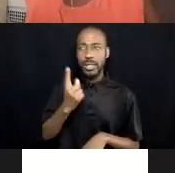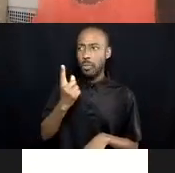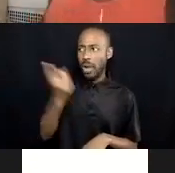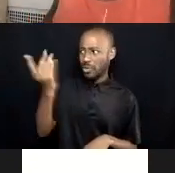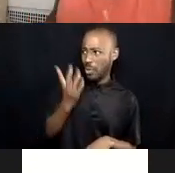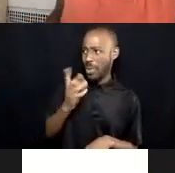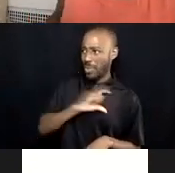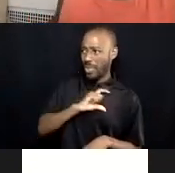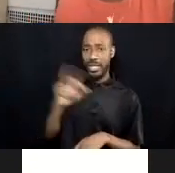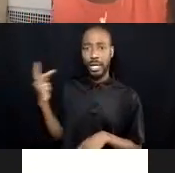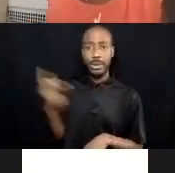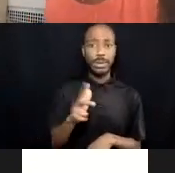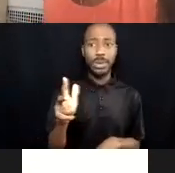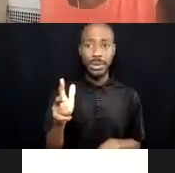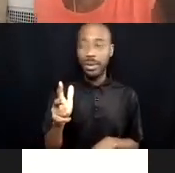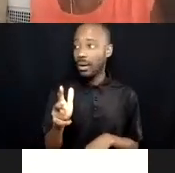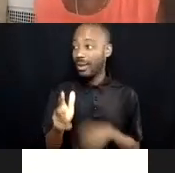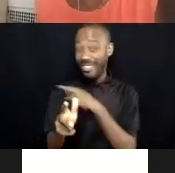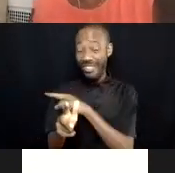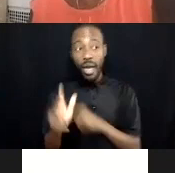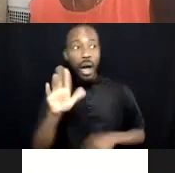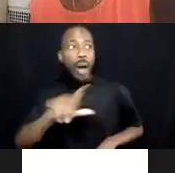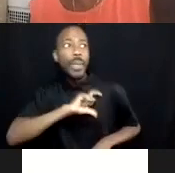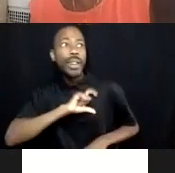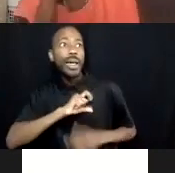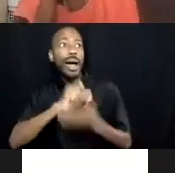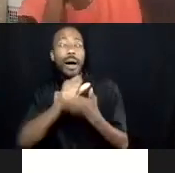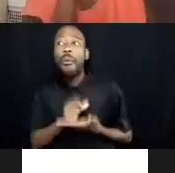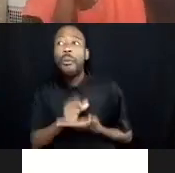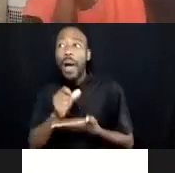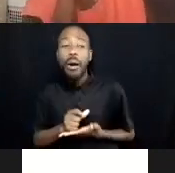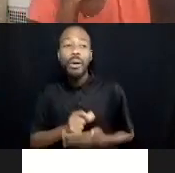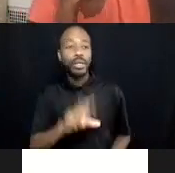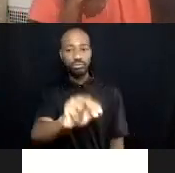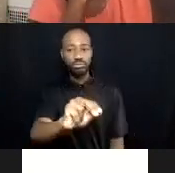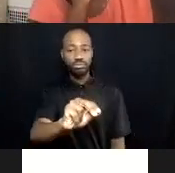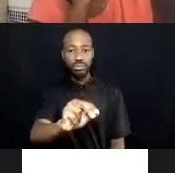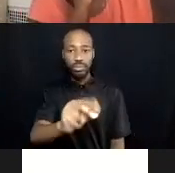them to help them, and the police said no to them. And it was like,